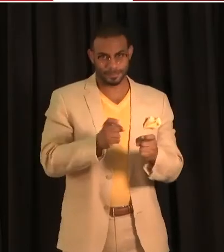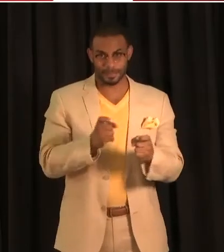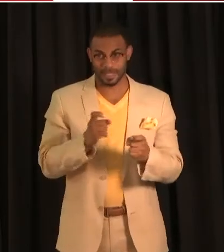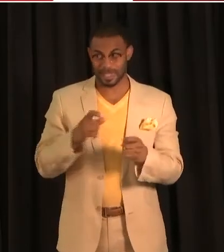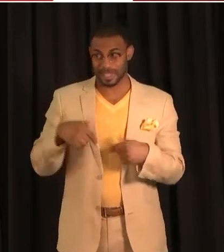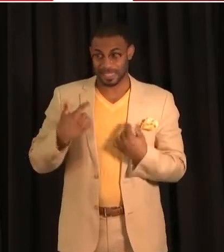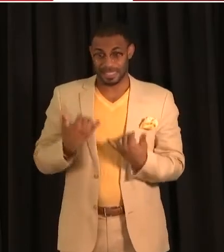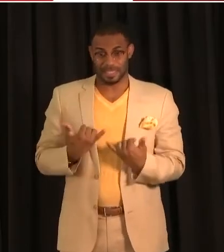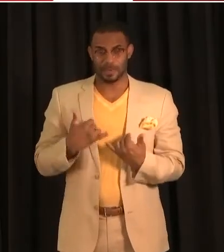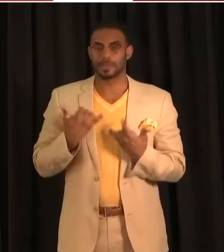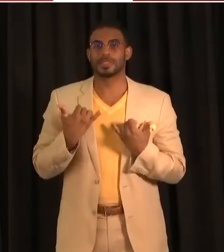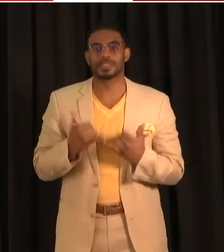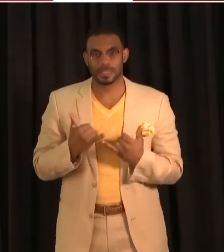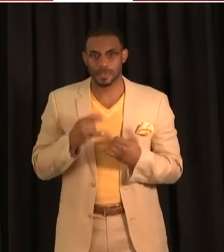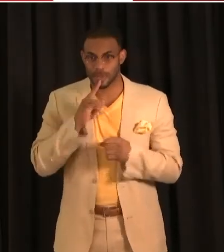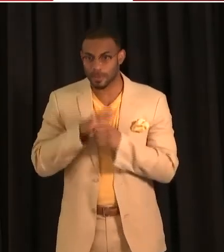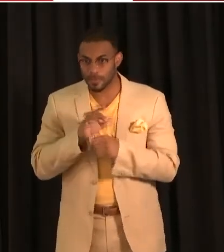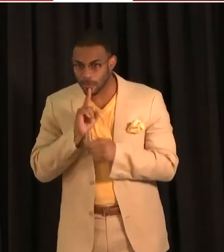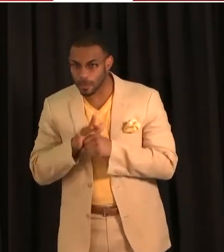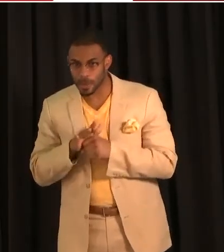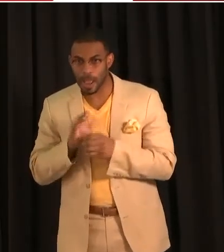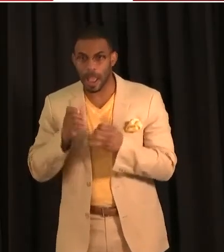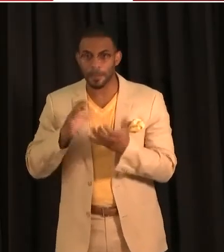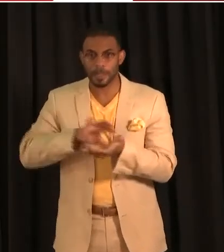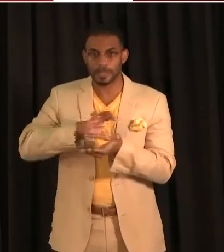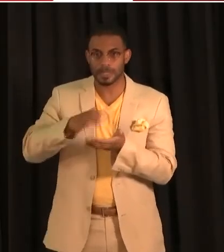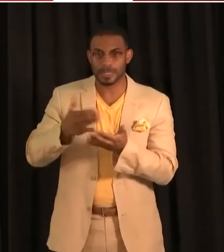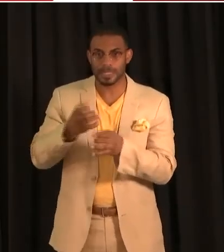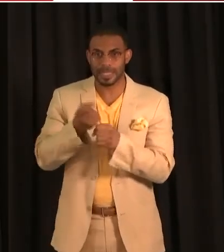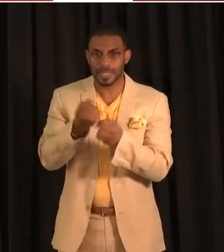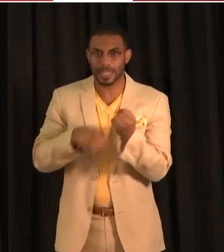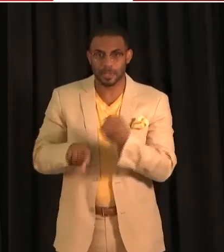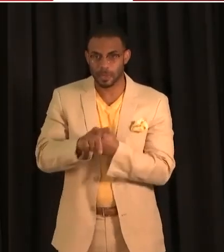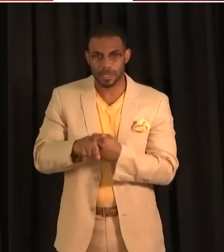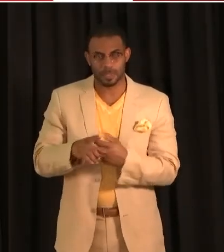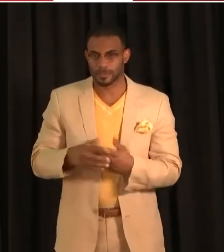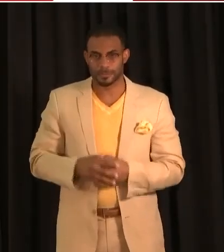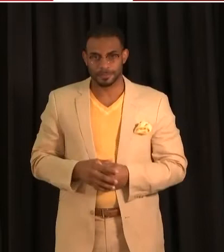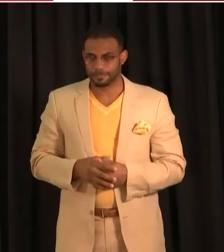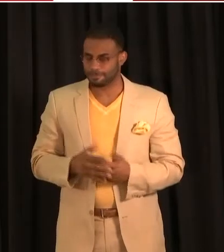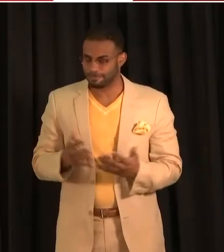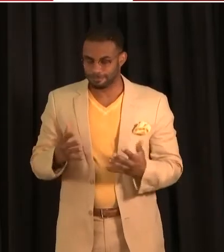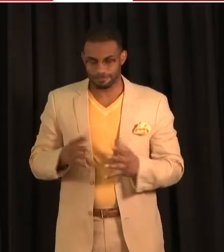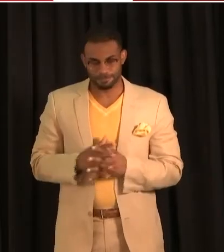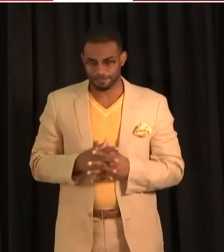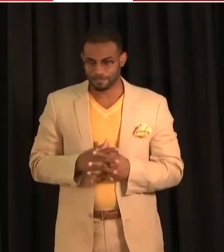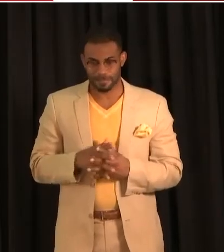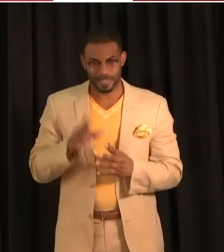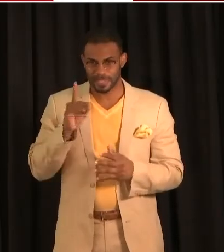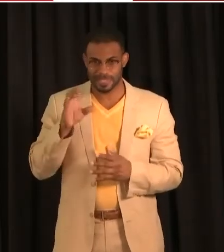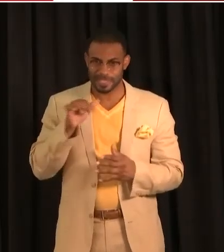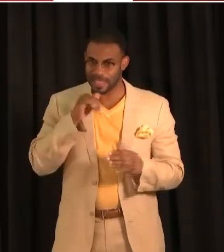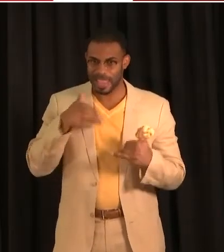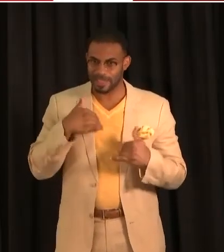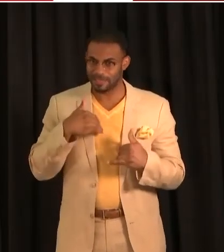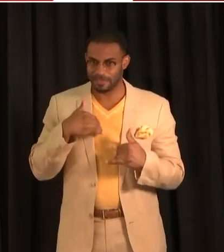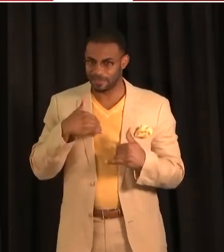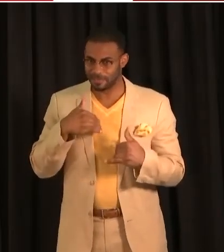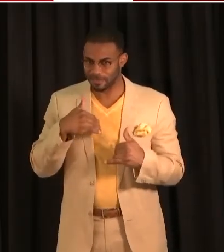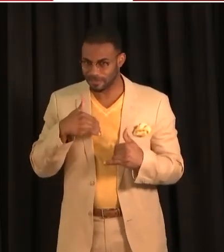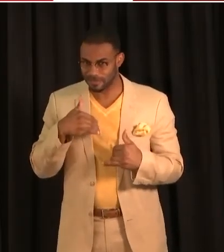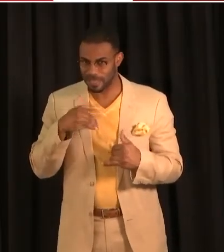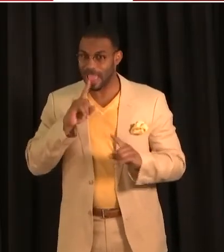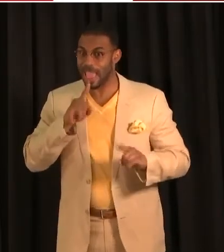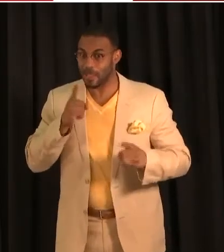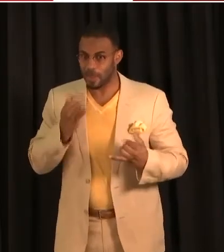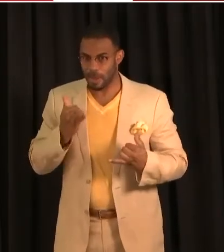as of today, we are still confirming our doses for next week. So the district does not have